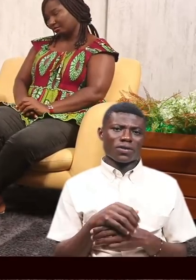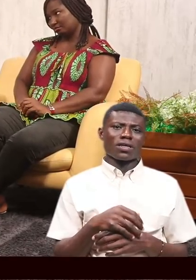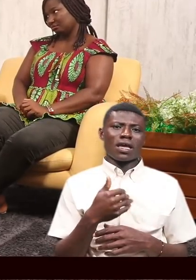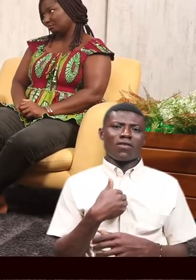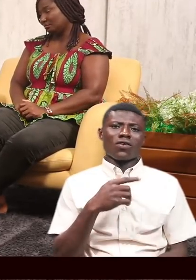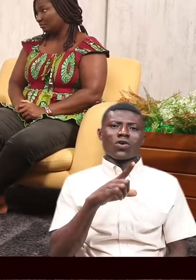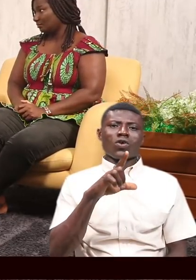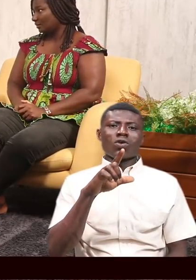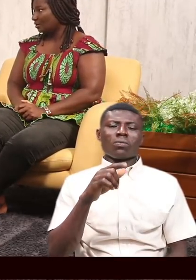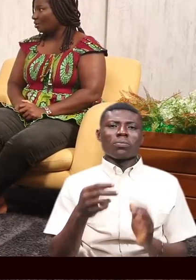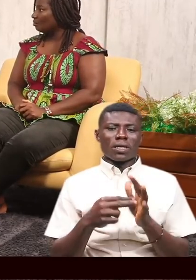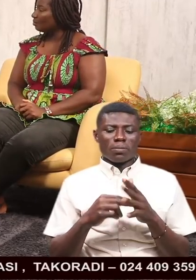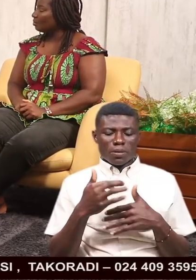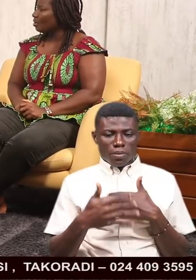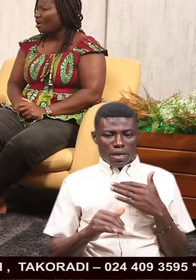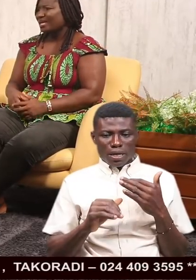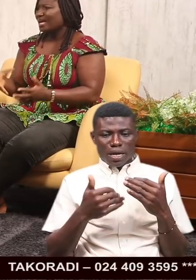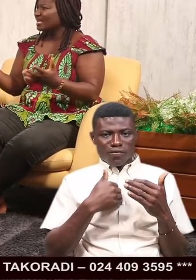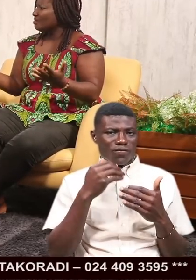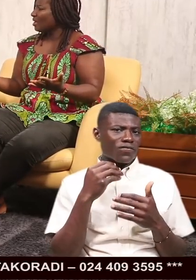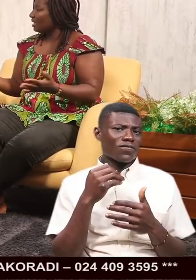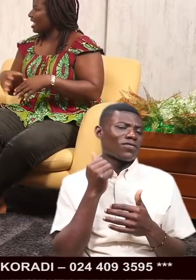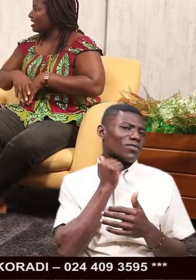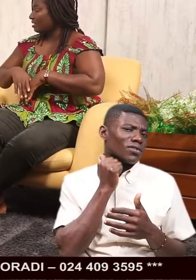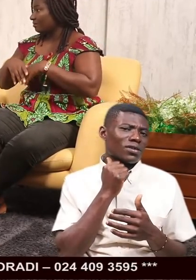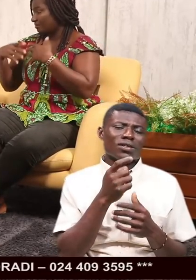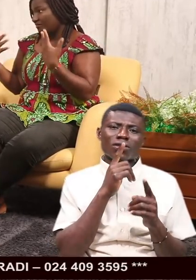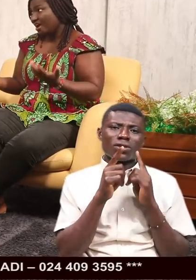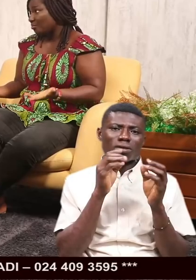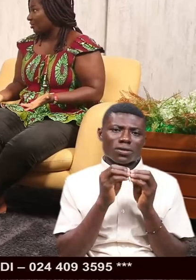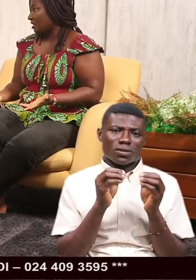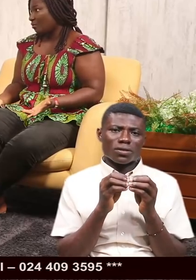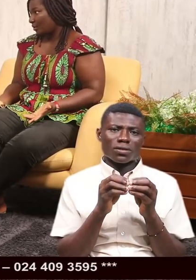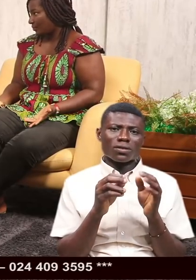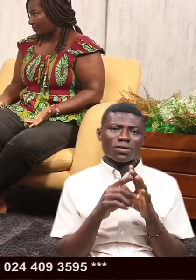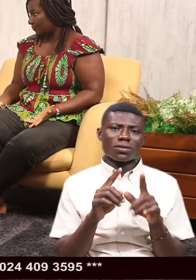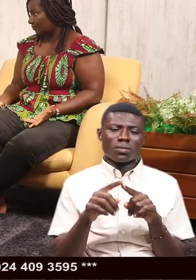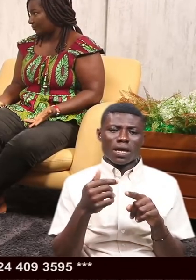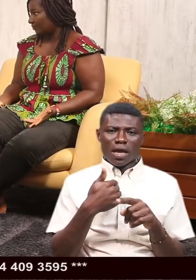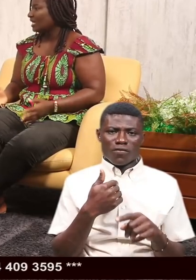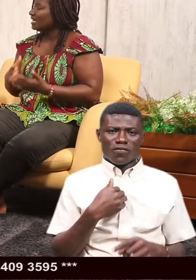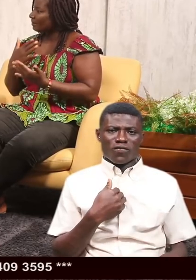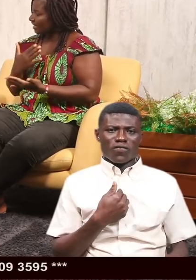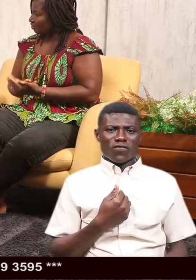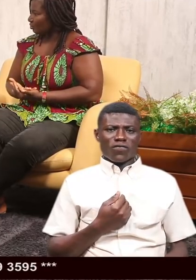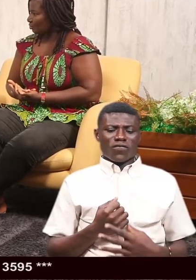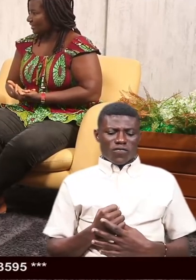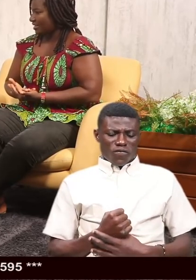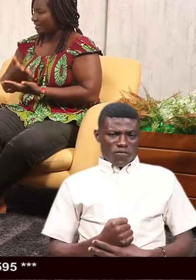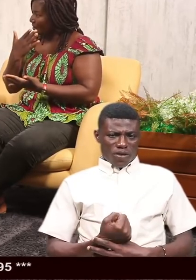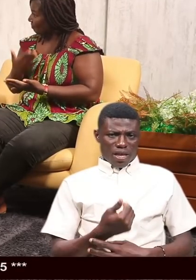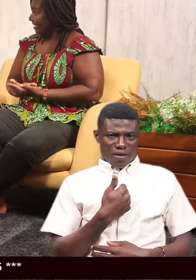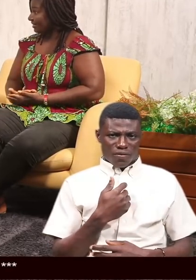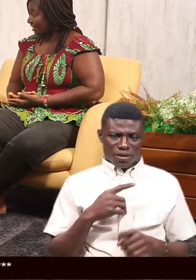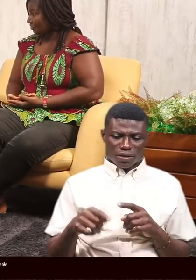leukemia oh okay kan yare wa eye fibroid na wo me ho na me ka che won so